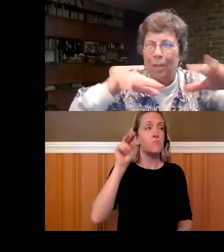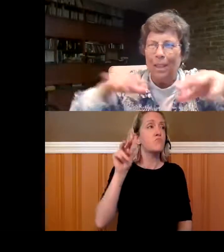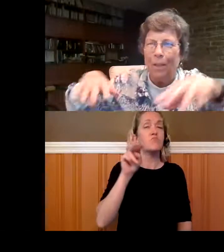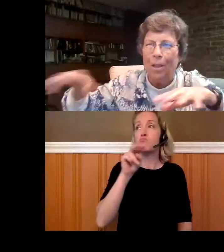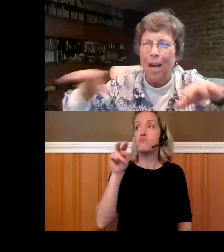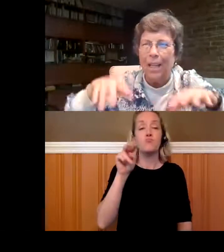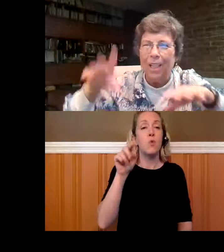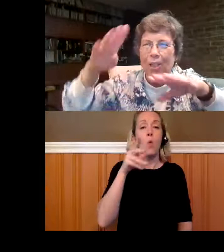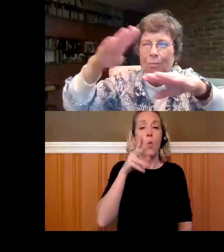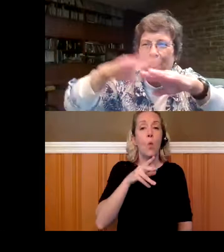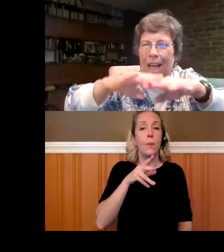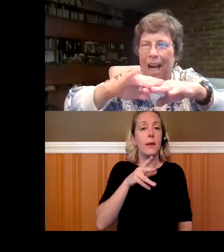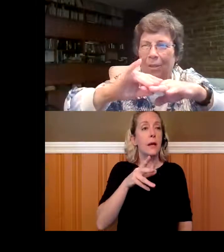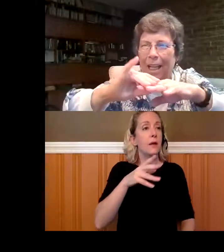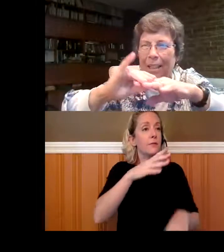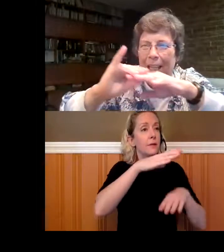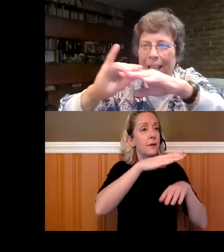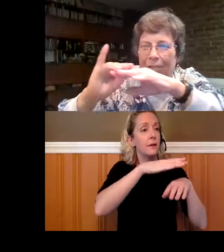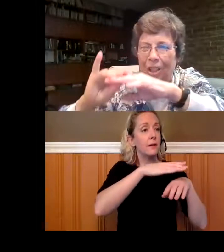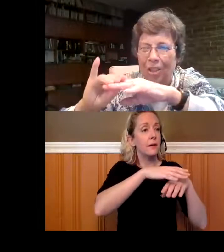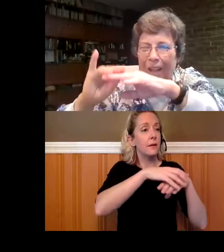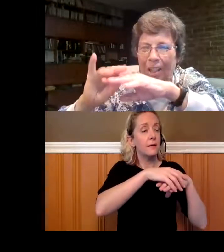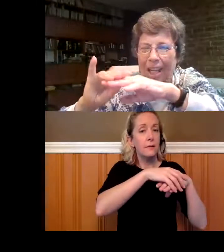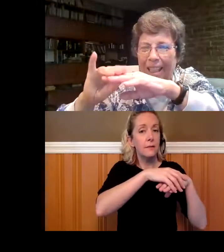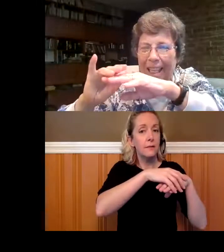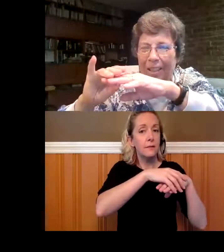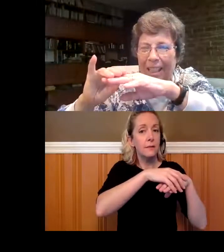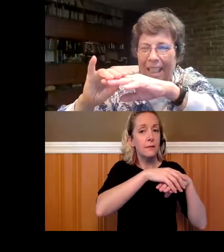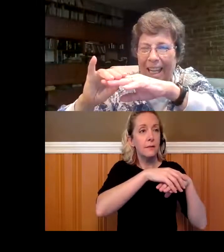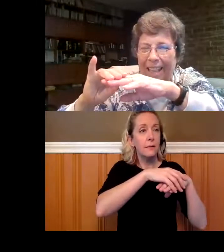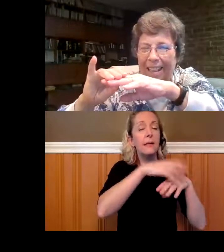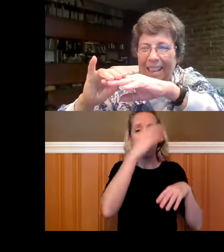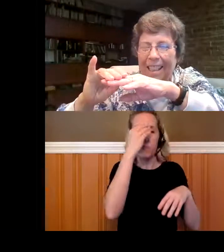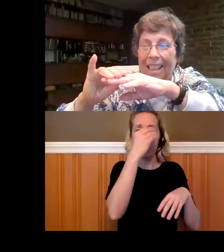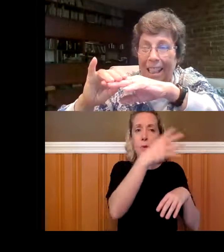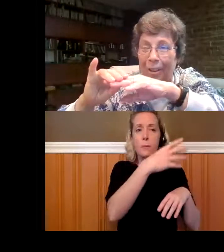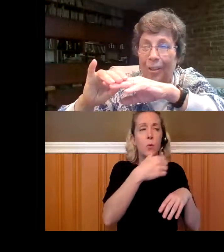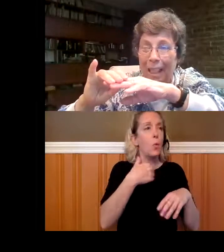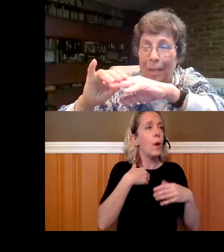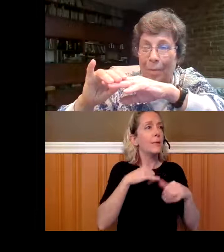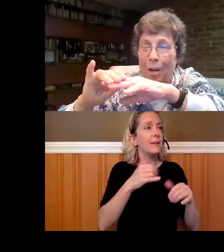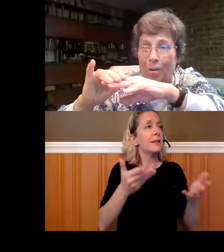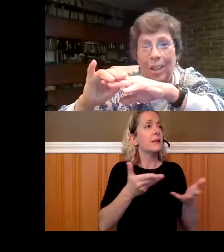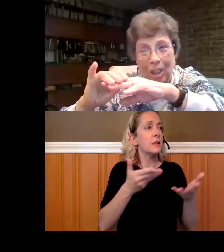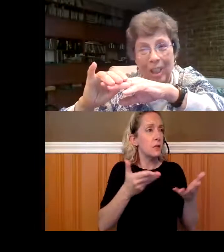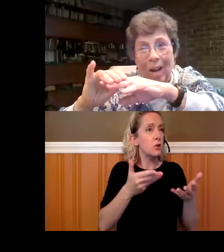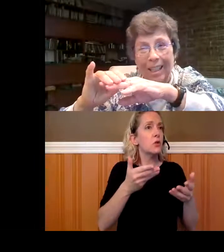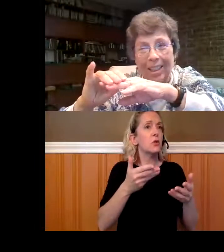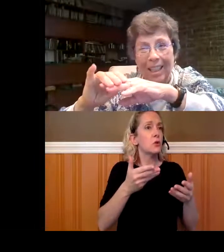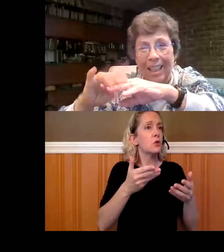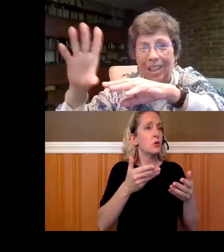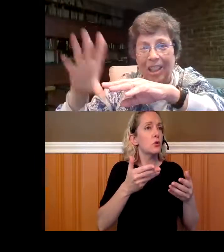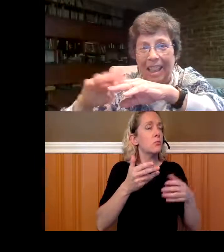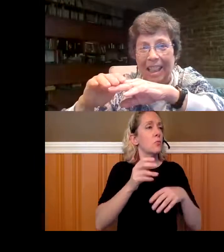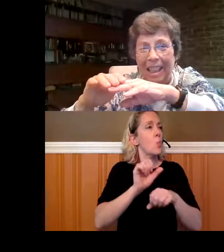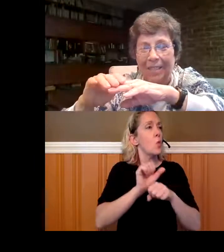reached out and kind of just very gently held his hand to let him know she's on it. She didn't leave.